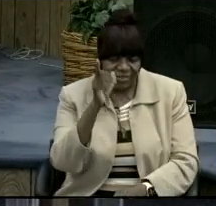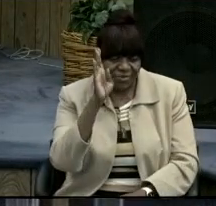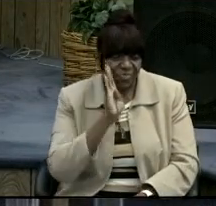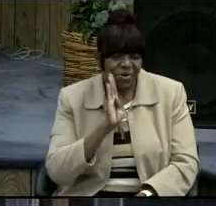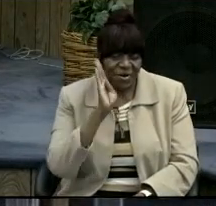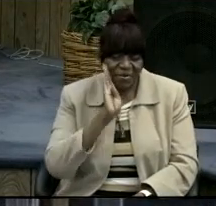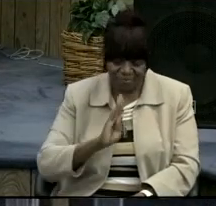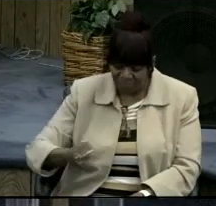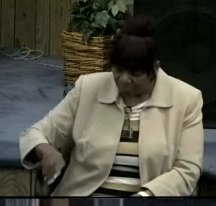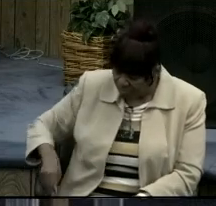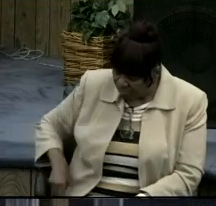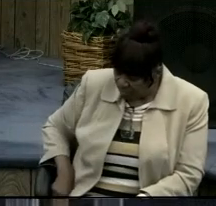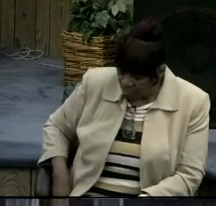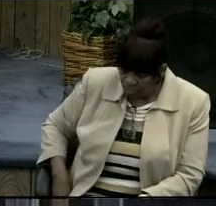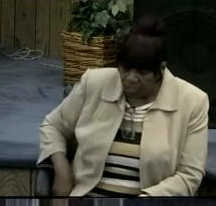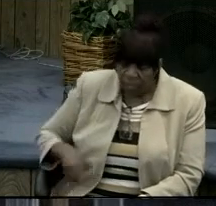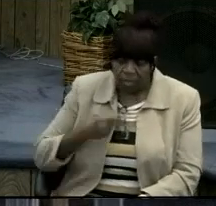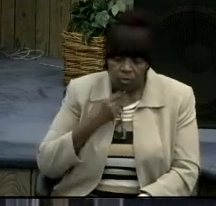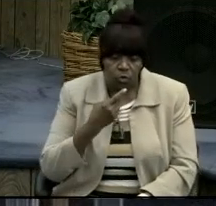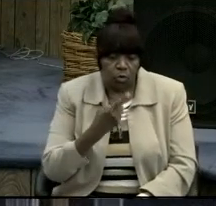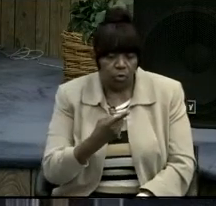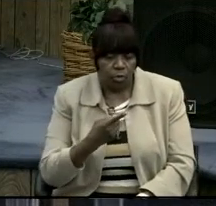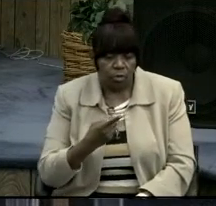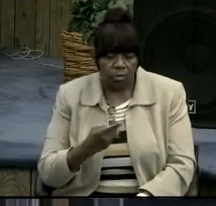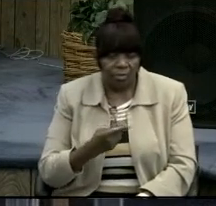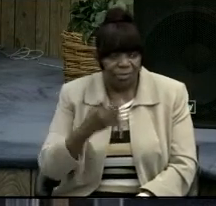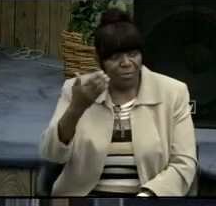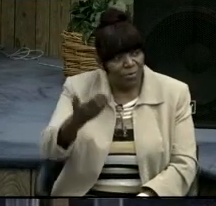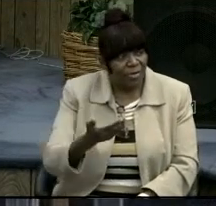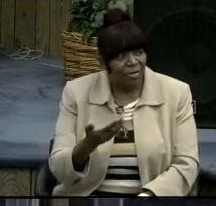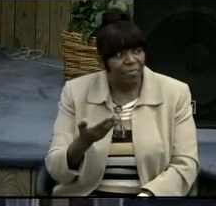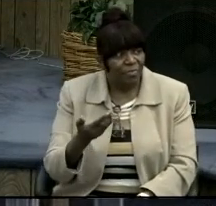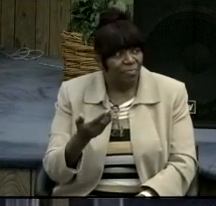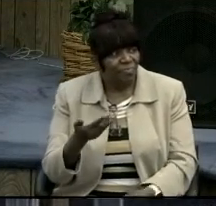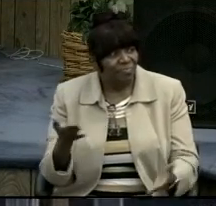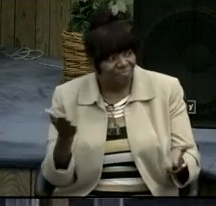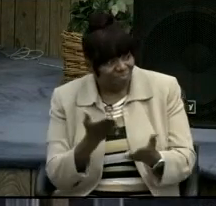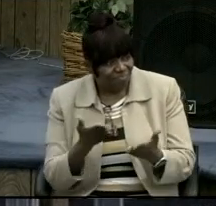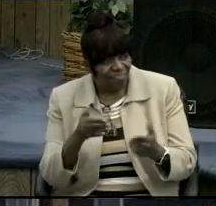said to her on the way in, welcome back. And remember